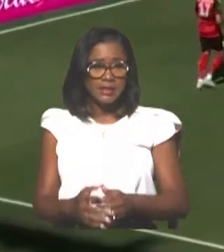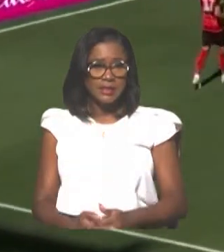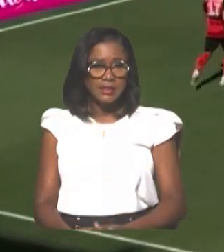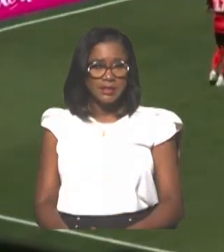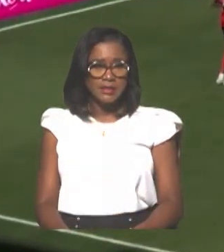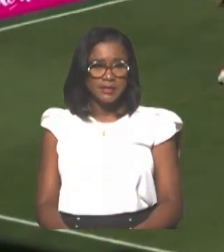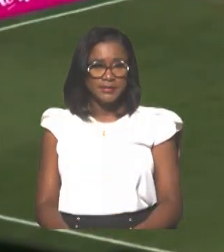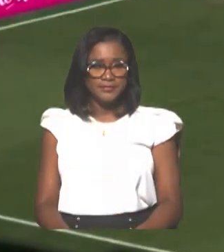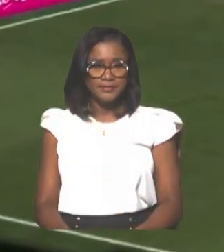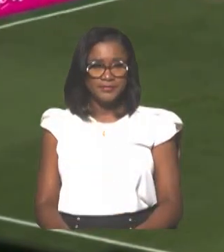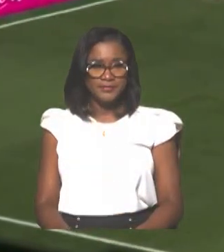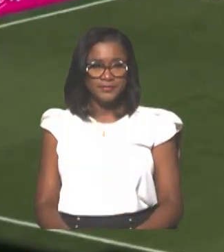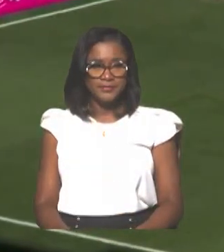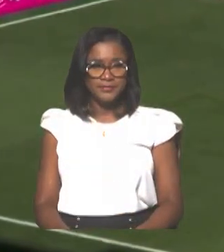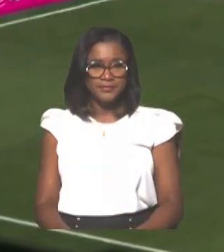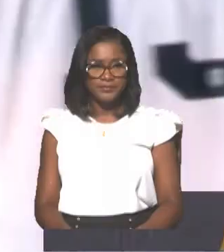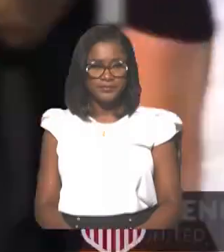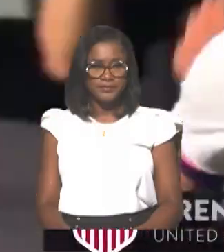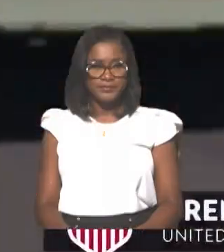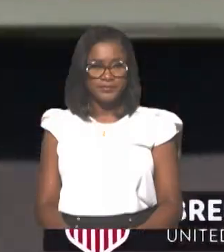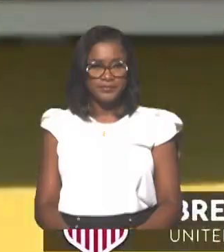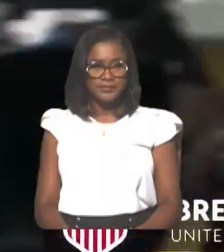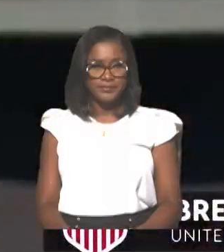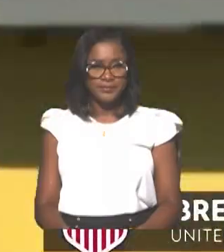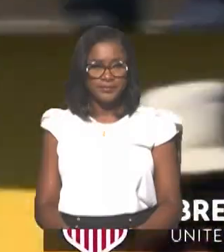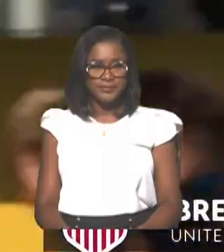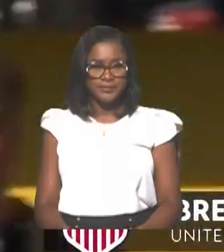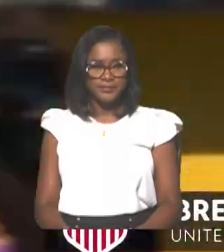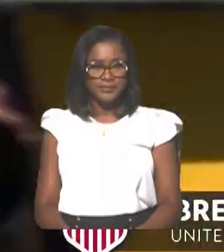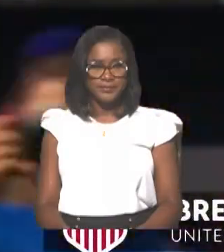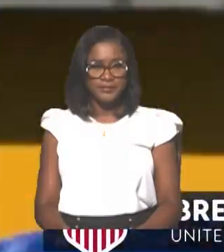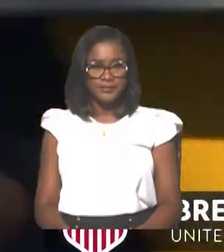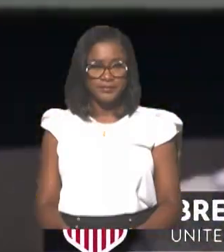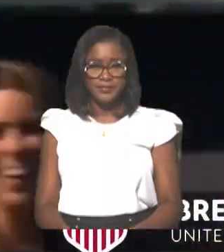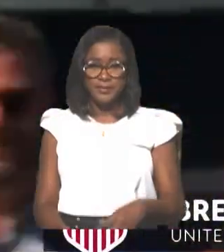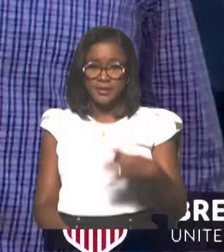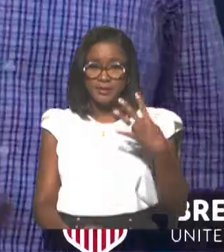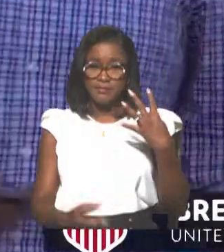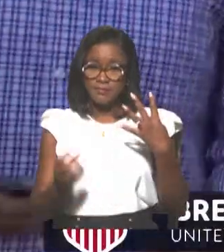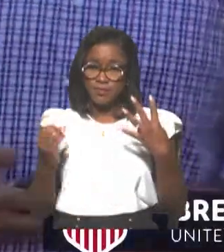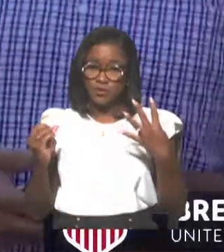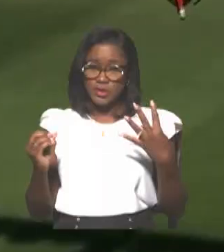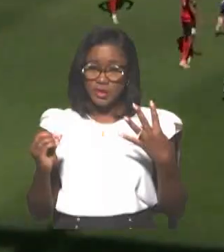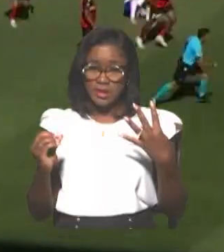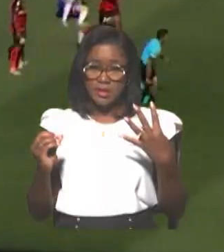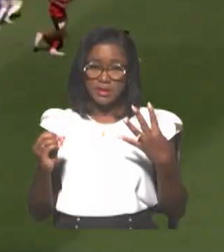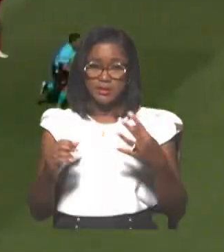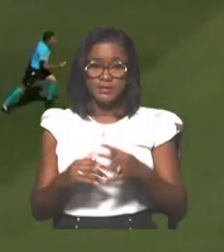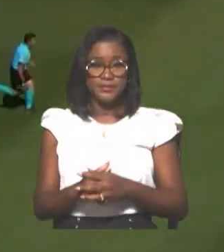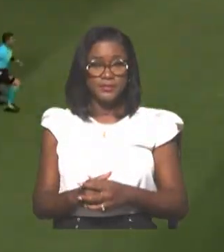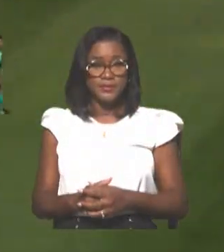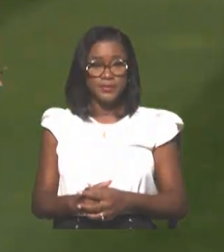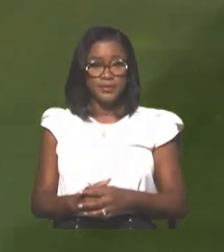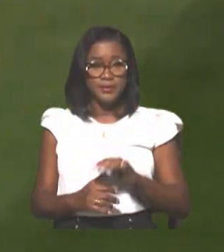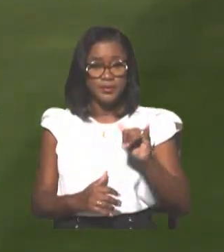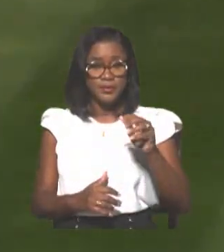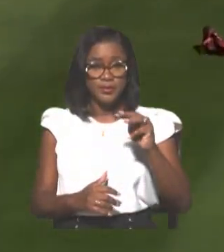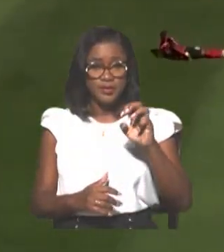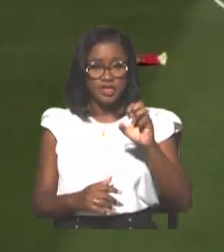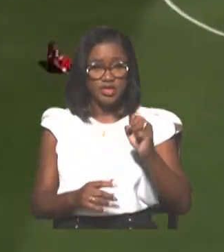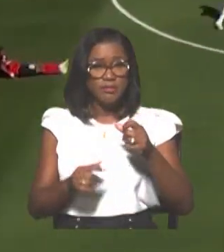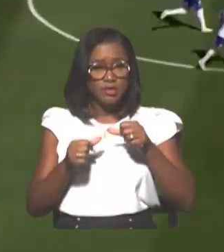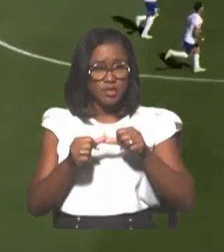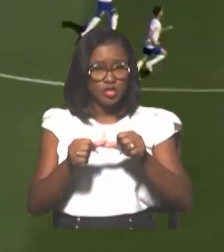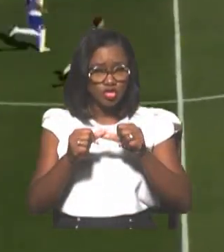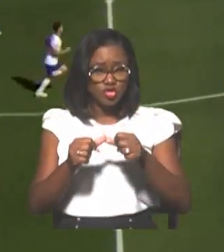Brendan Harrison shaked off Sheldon Battle to then beat Marvin Phillip. 4-0 the score. James continued to be an attacking